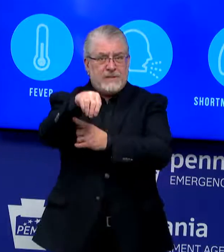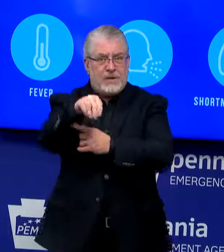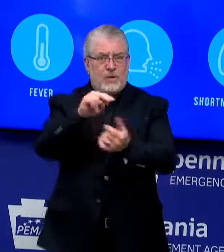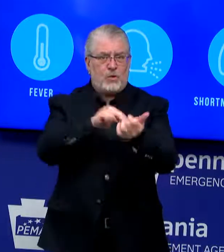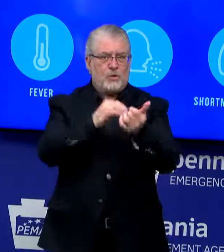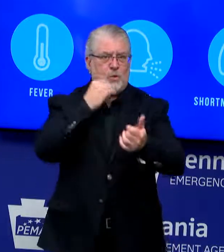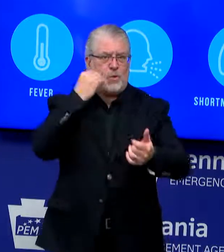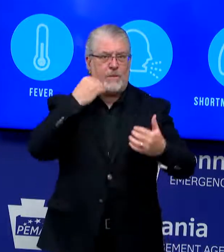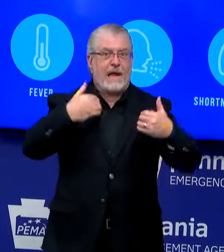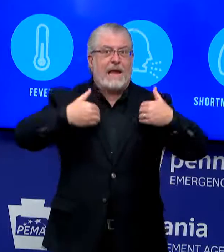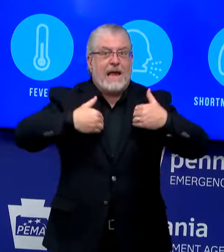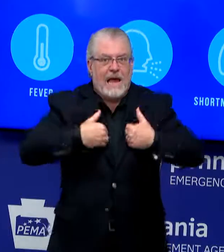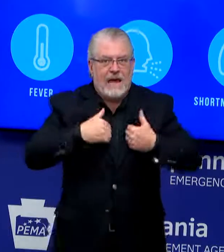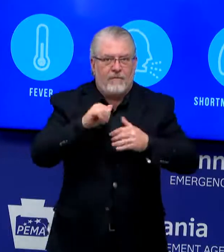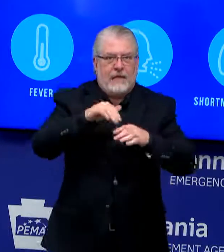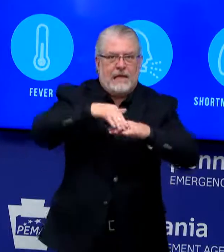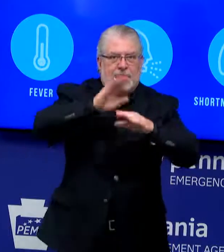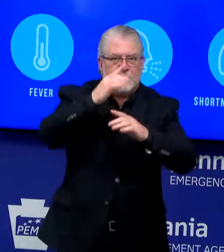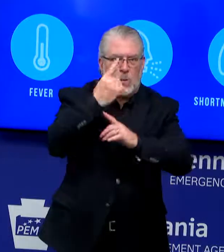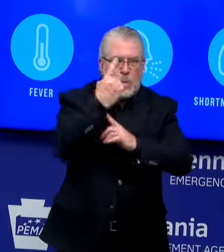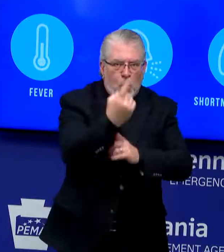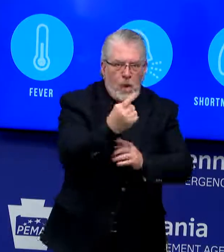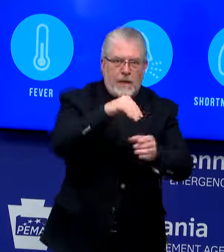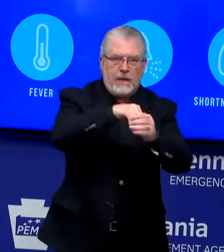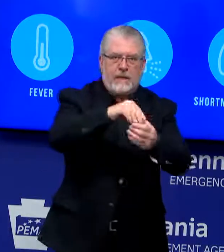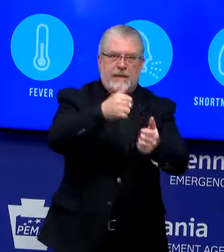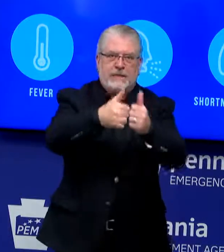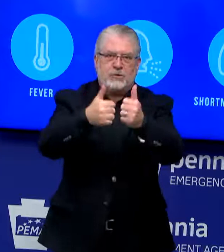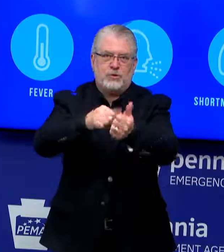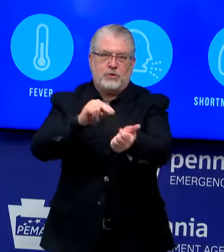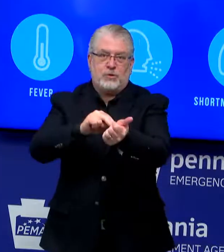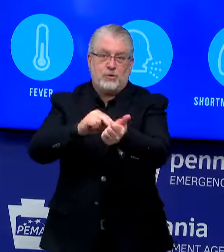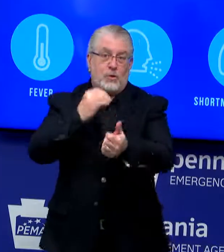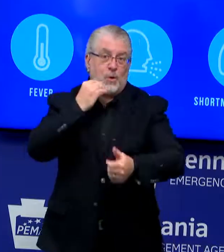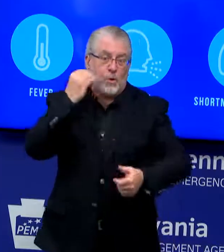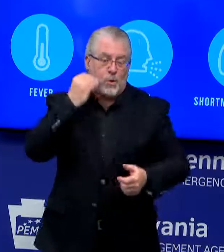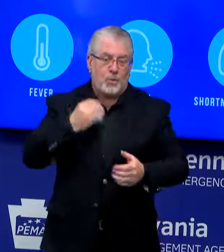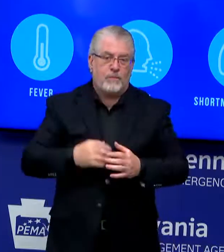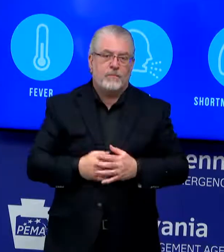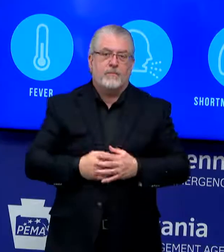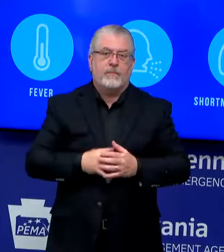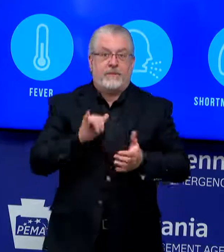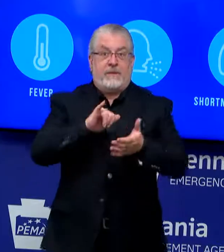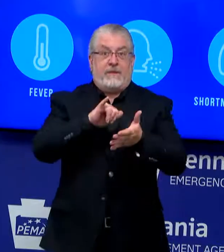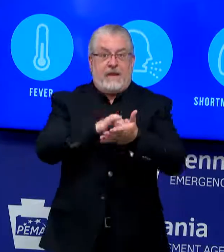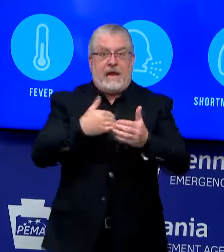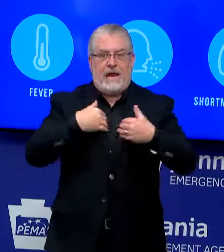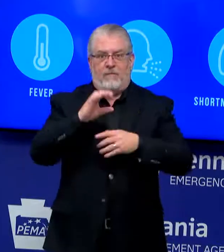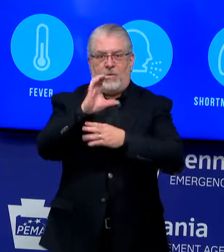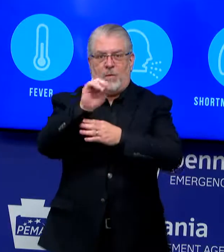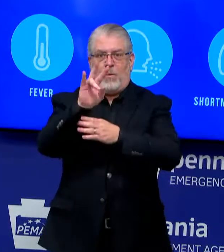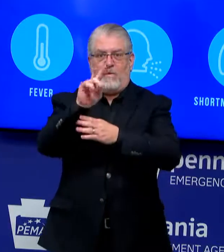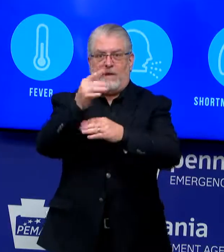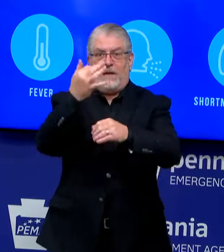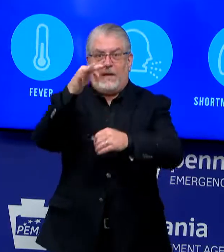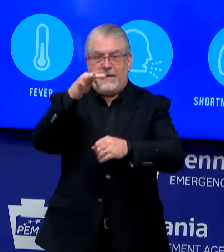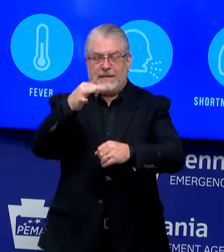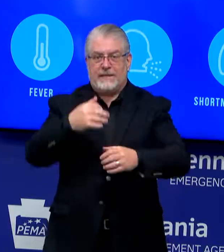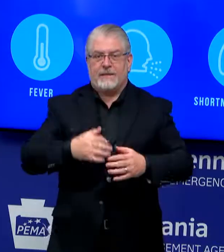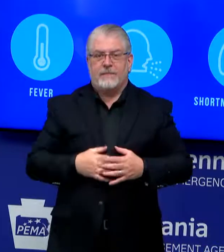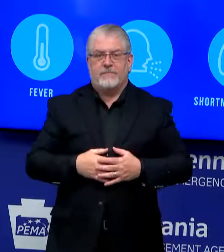patients from nursing homes to hospitals and then back if necessary, and other ways we might be able to cohort patients